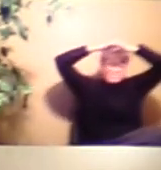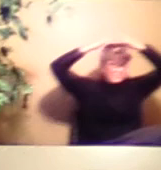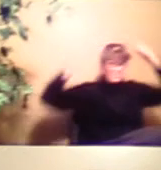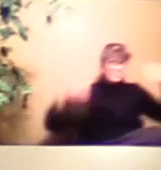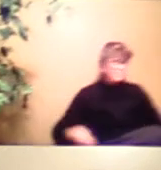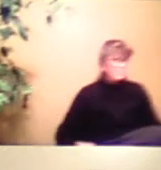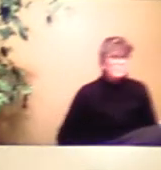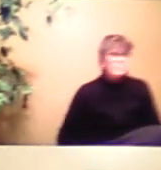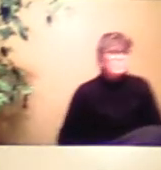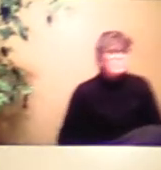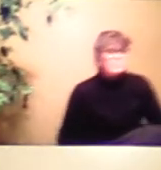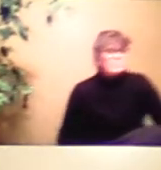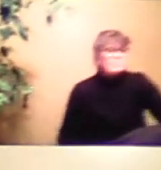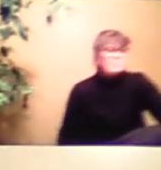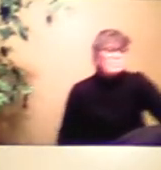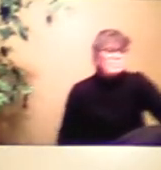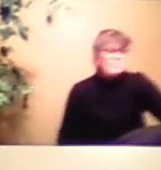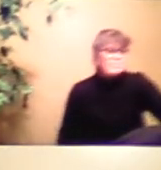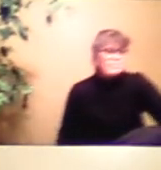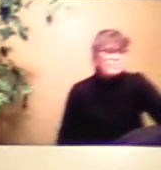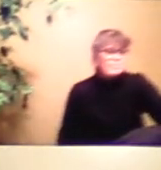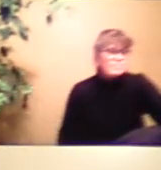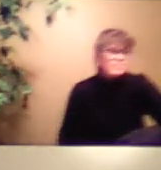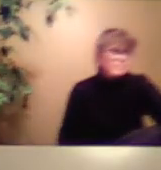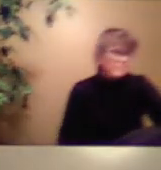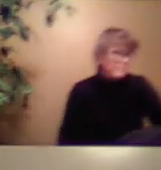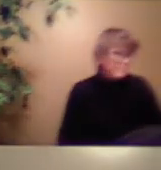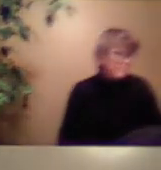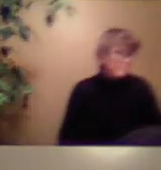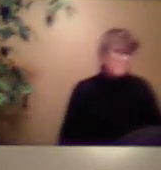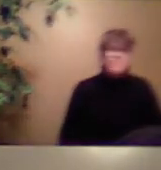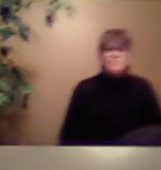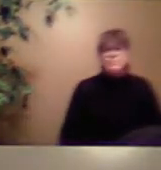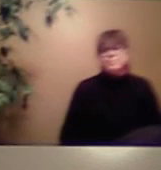We have to install the water meters to qualify for the USDA. Correct, Wayne?